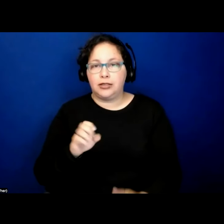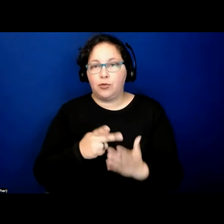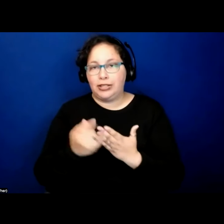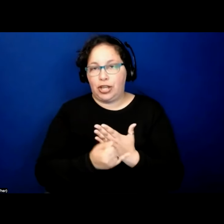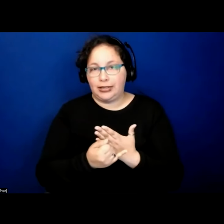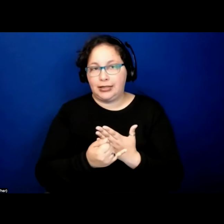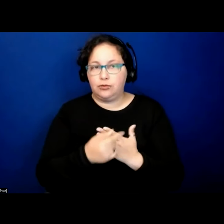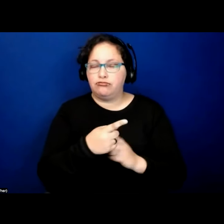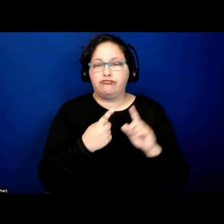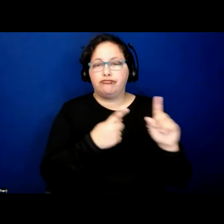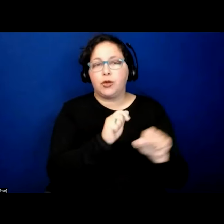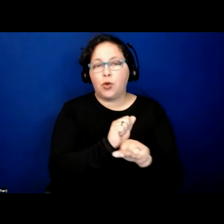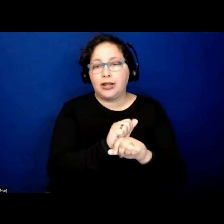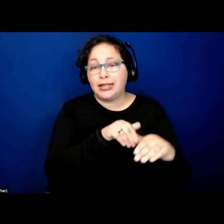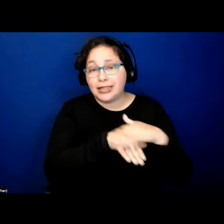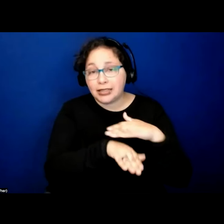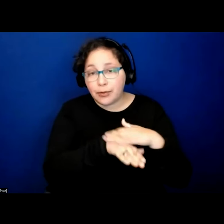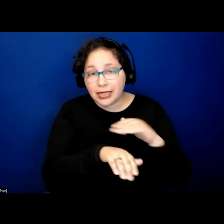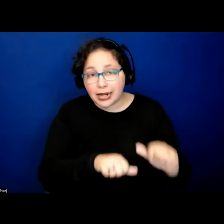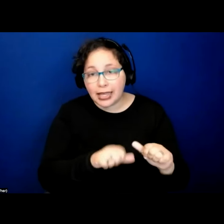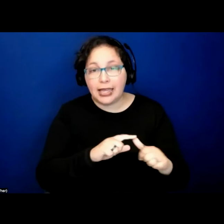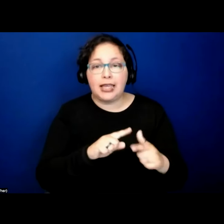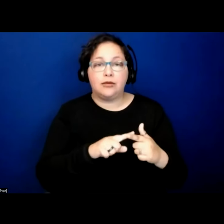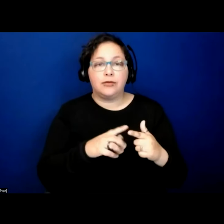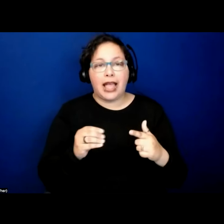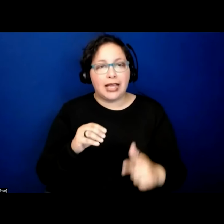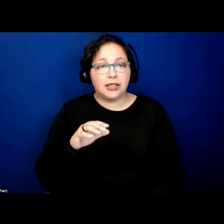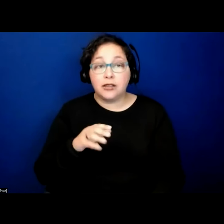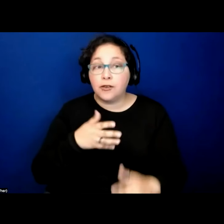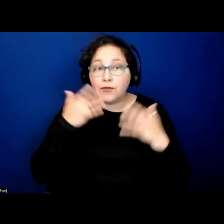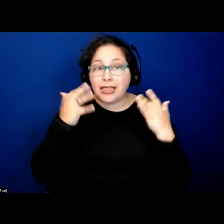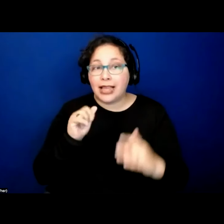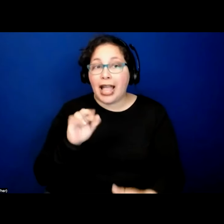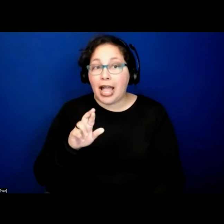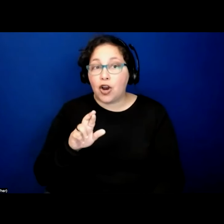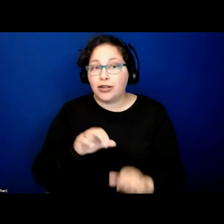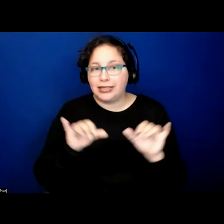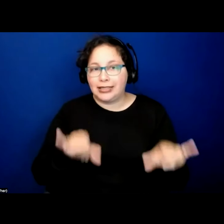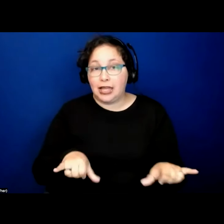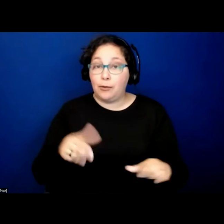working on accessibility and the friendly error system. Welcome, Luis.